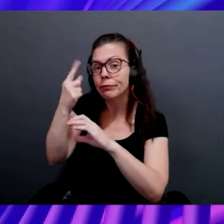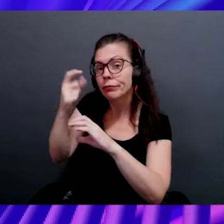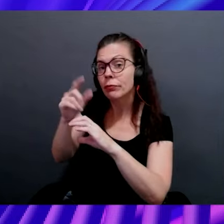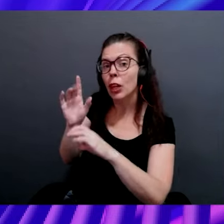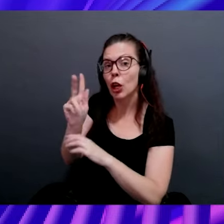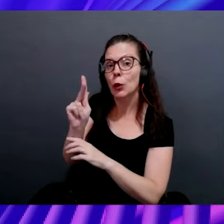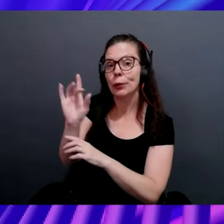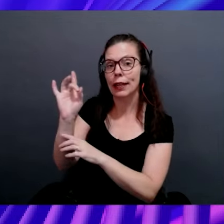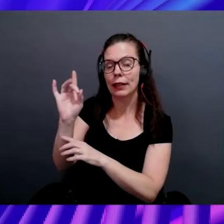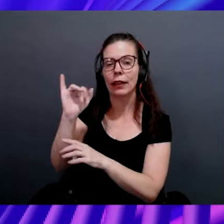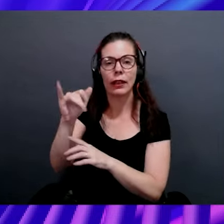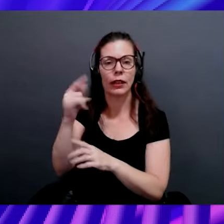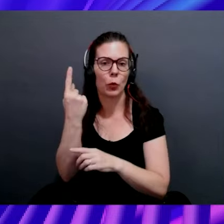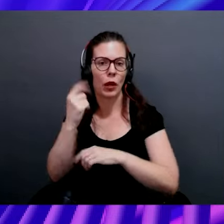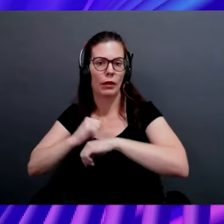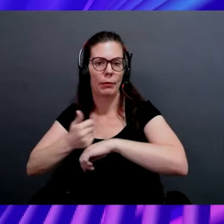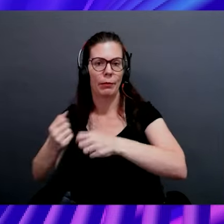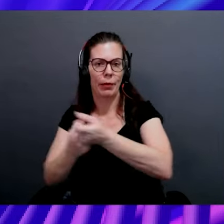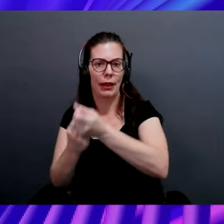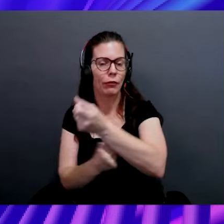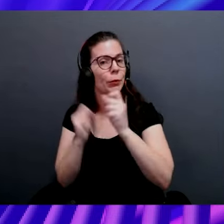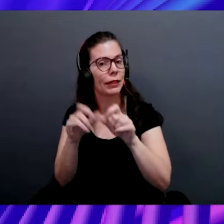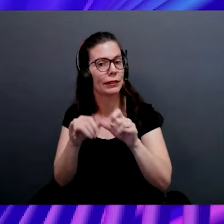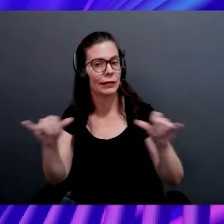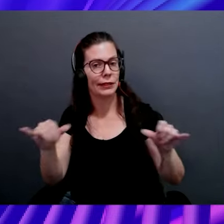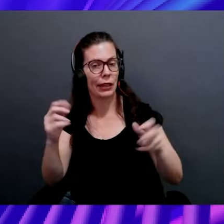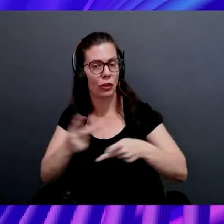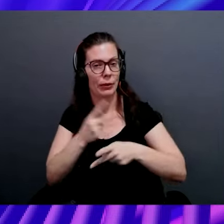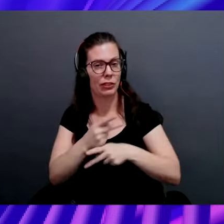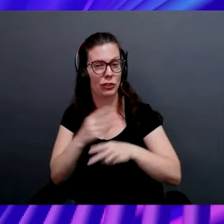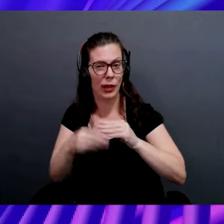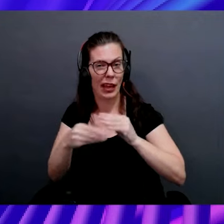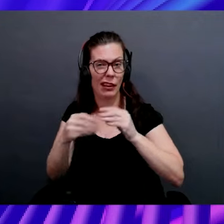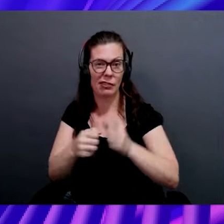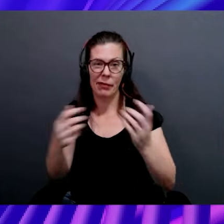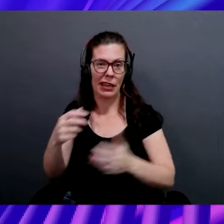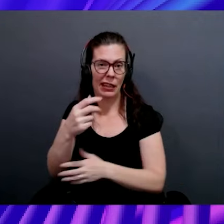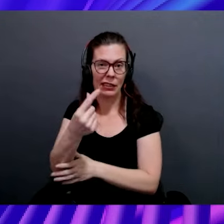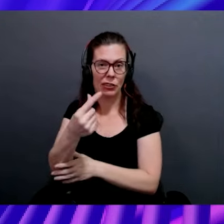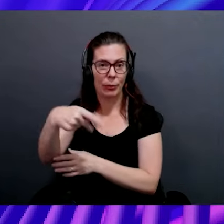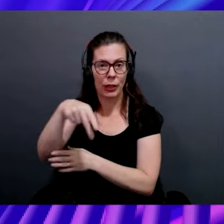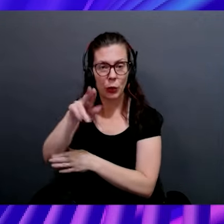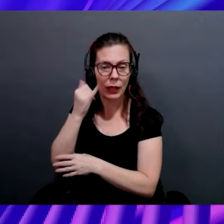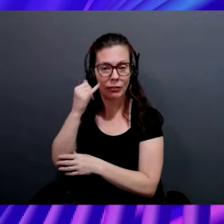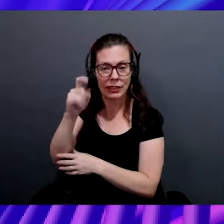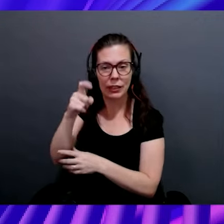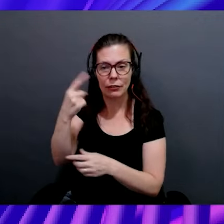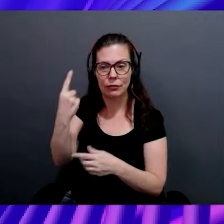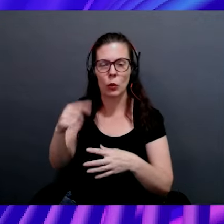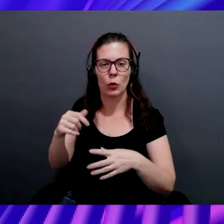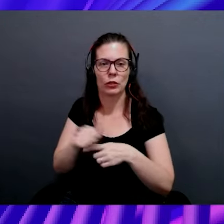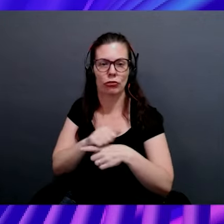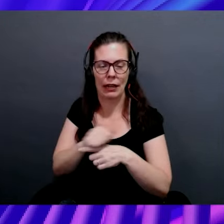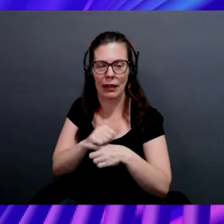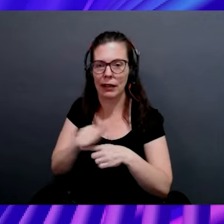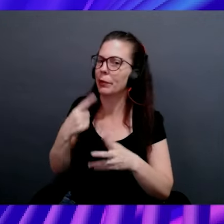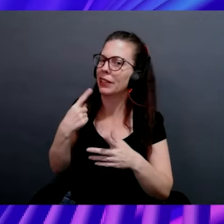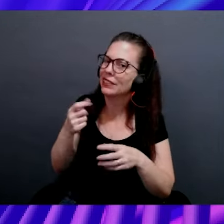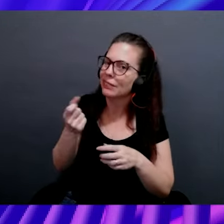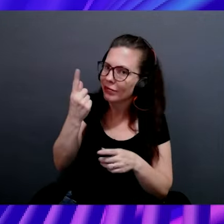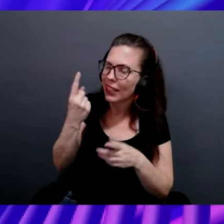will allow you to scale your algorithms to as many GPUs as needed for training. However, it's hard to get the linear scaling efficiency